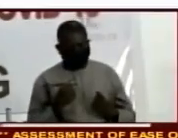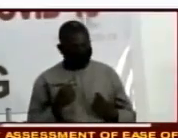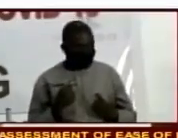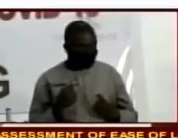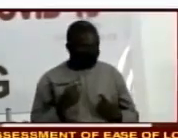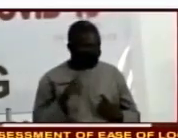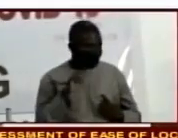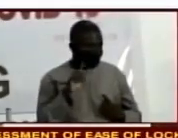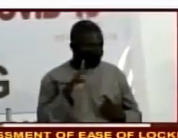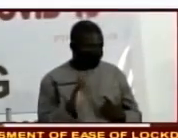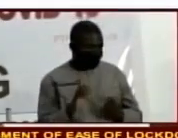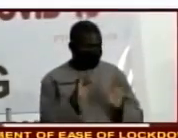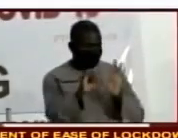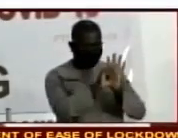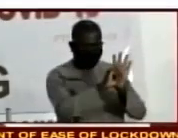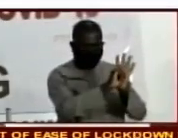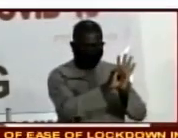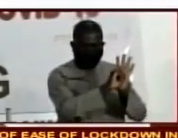identification